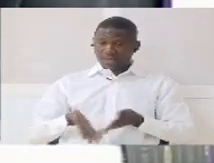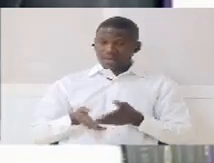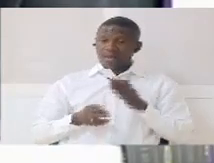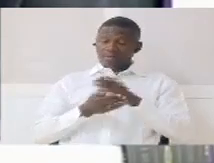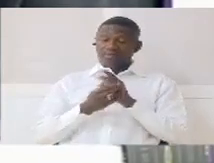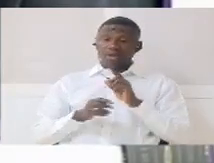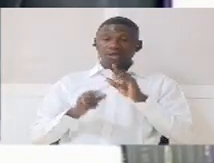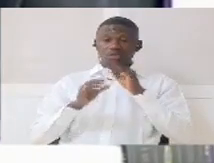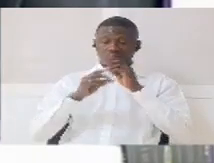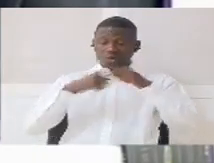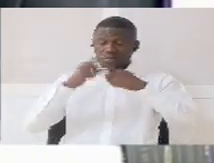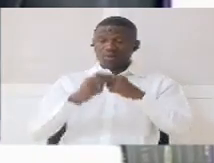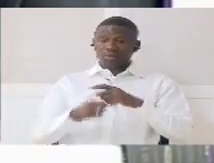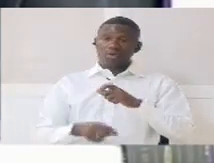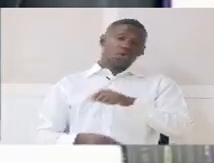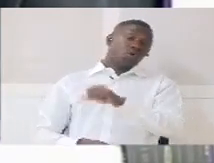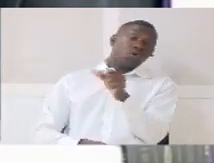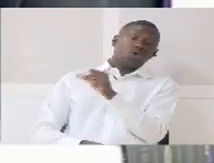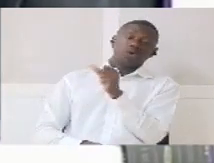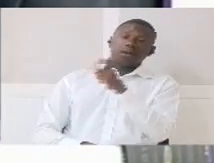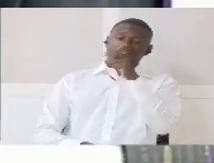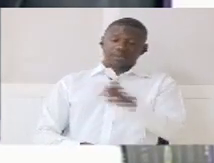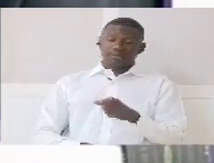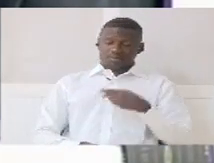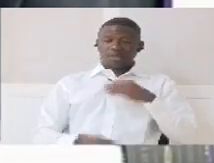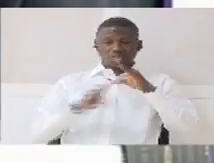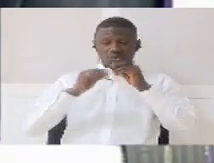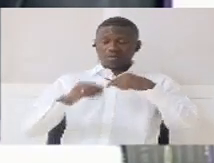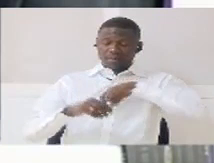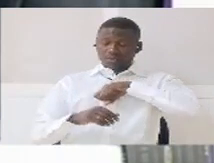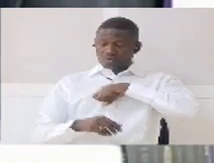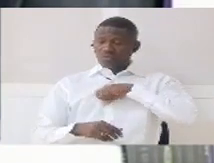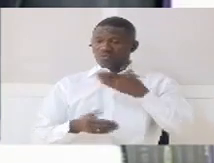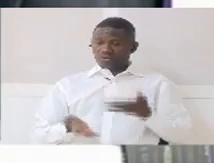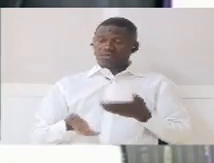before I will talk about someone else, I will start with my own self. Please go ahead. Do ten ting.